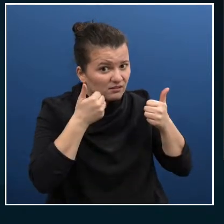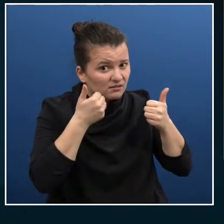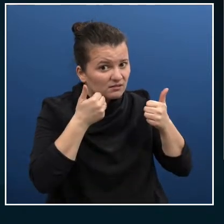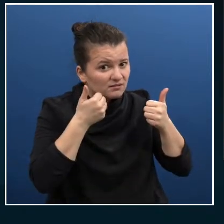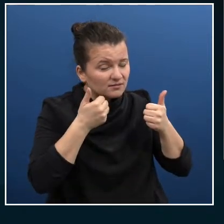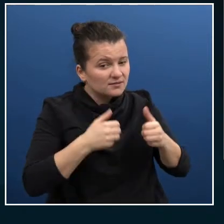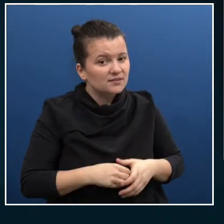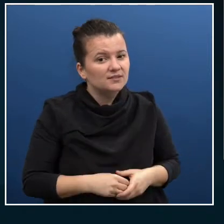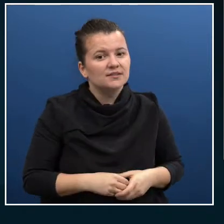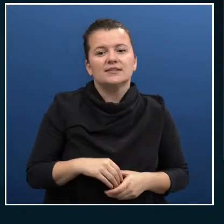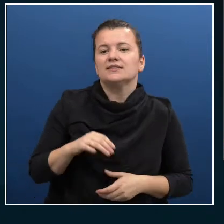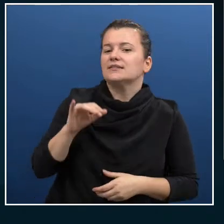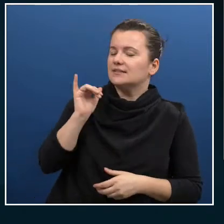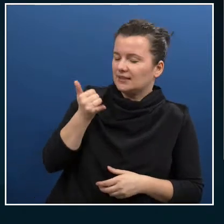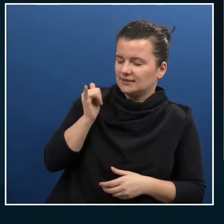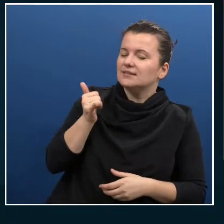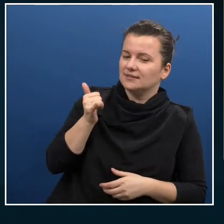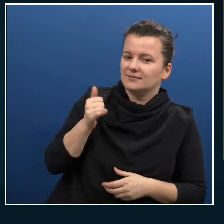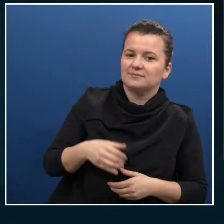Yeah.